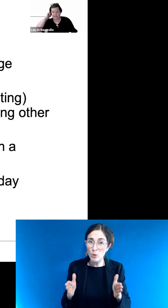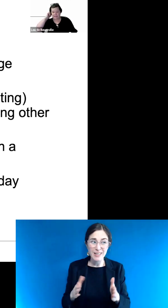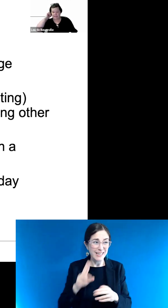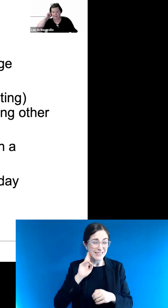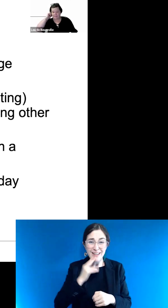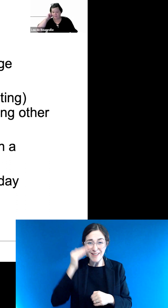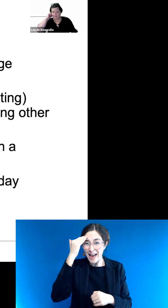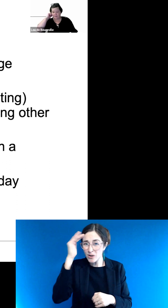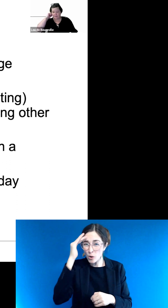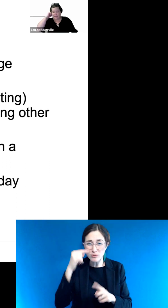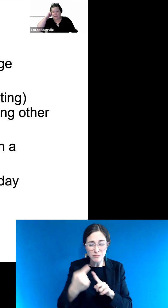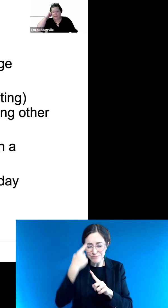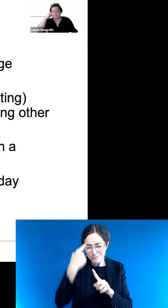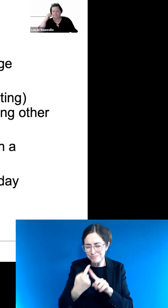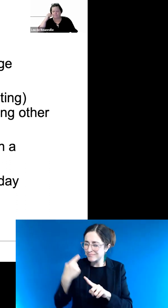not understanding anything.